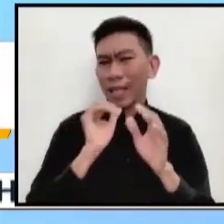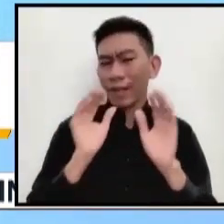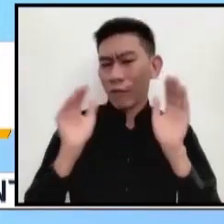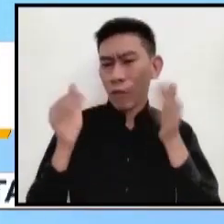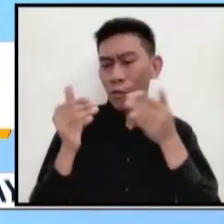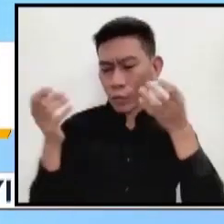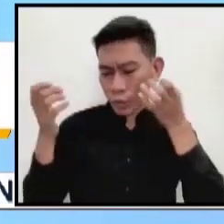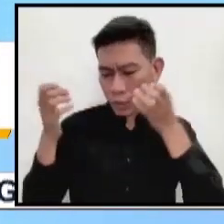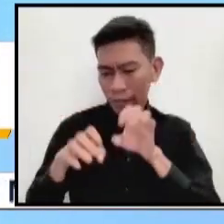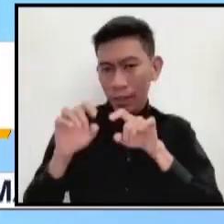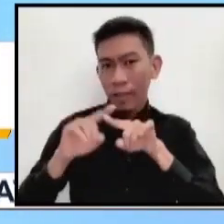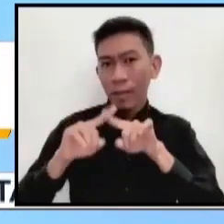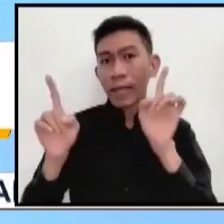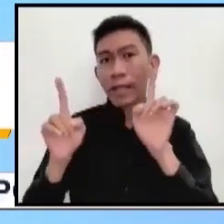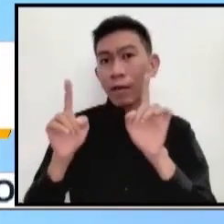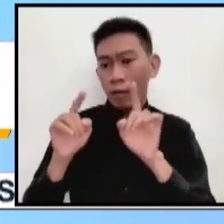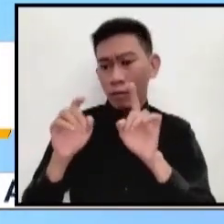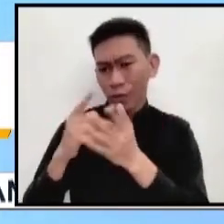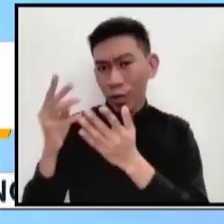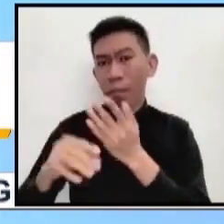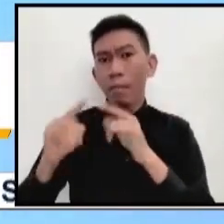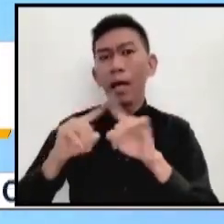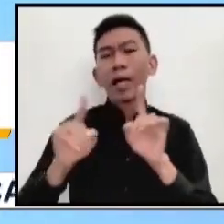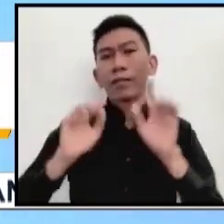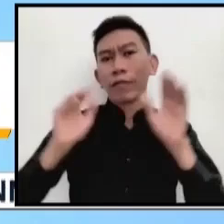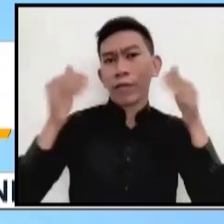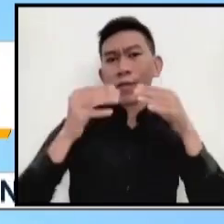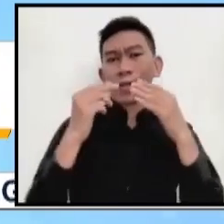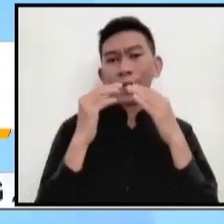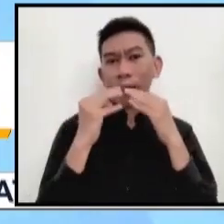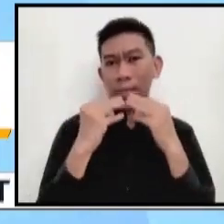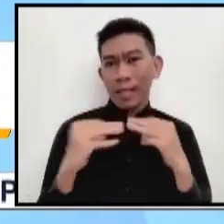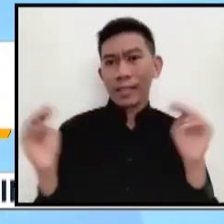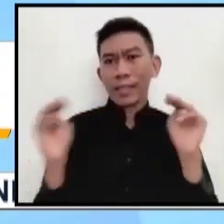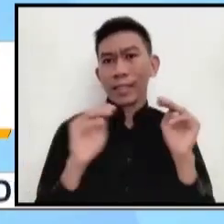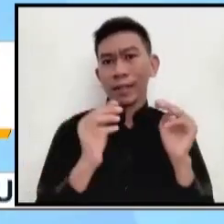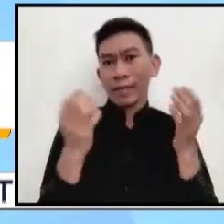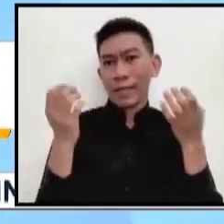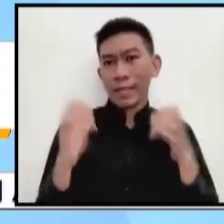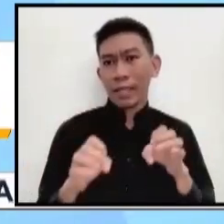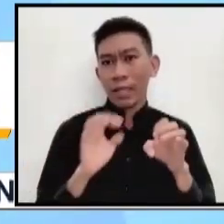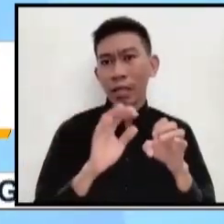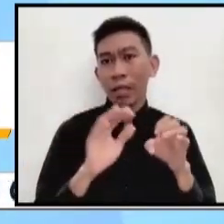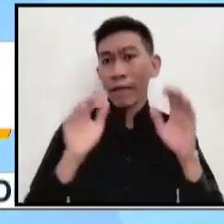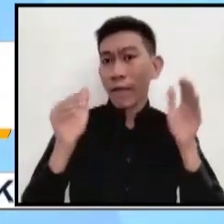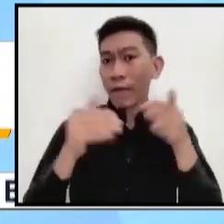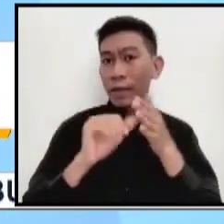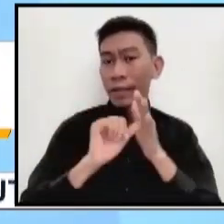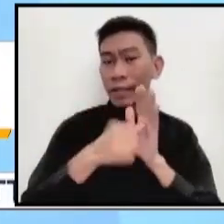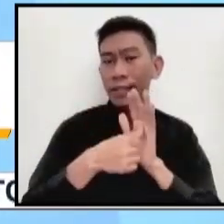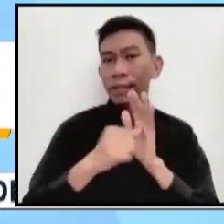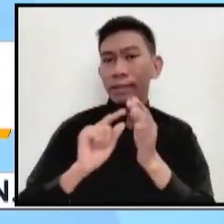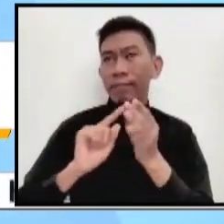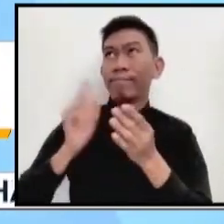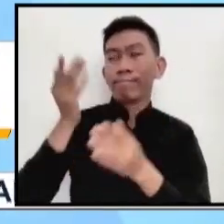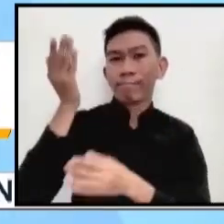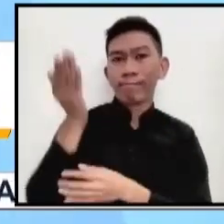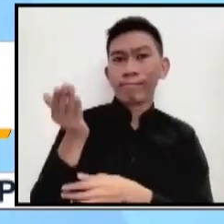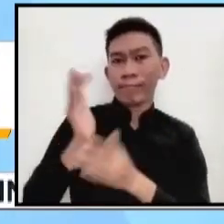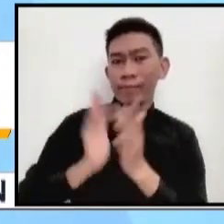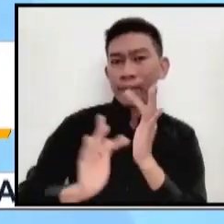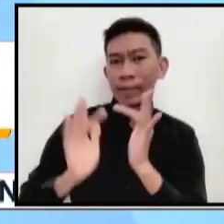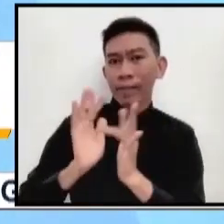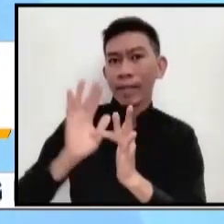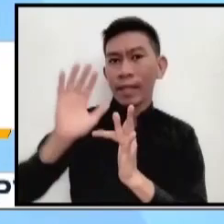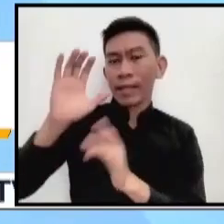message of the event. And the message of the event is always about Jesus. It's always about His power